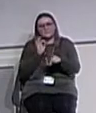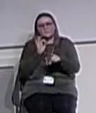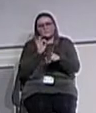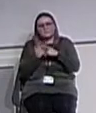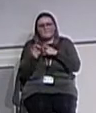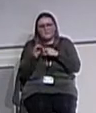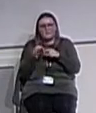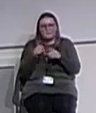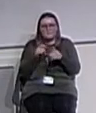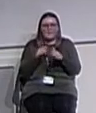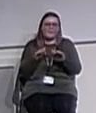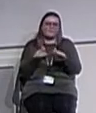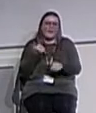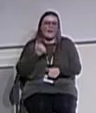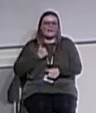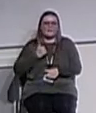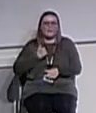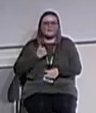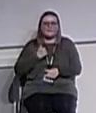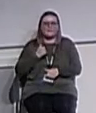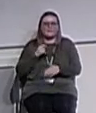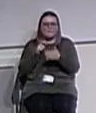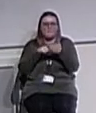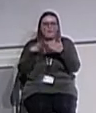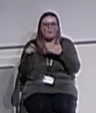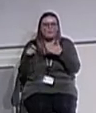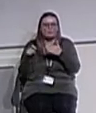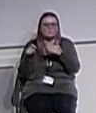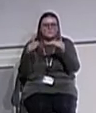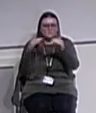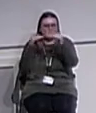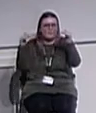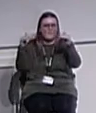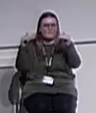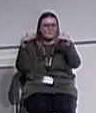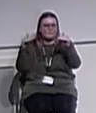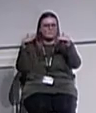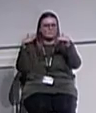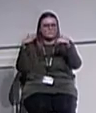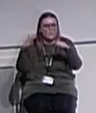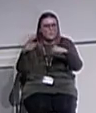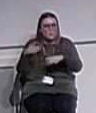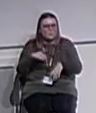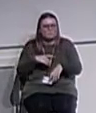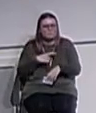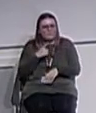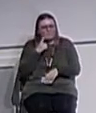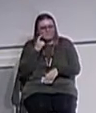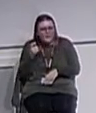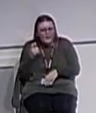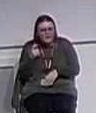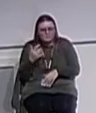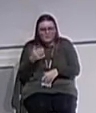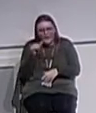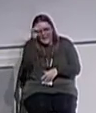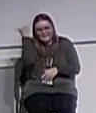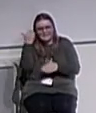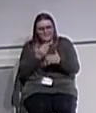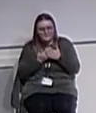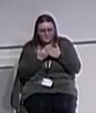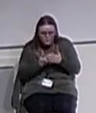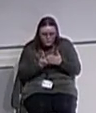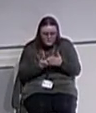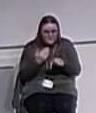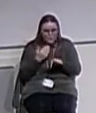and second year. So we are expecting people to find the academic work quite straightforward. And so there